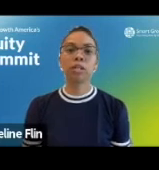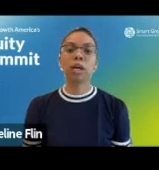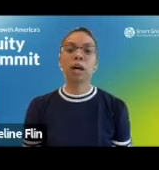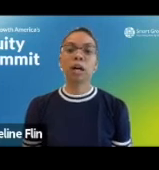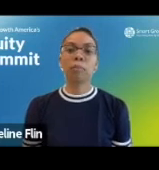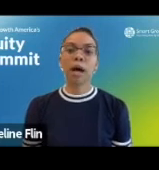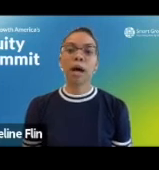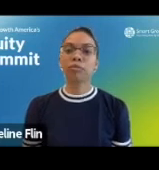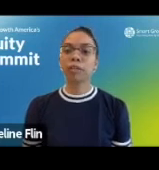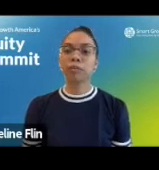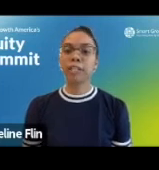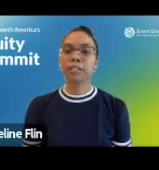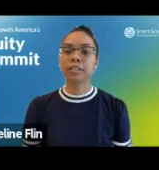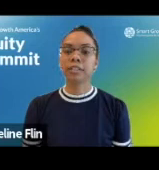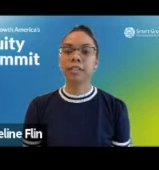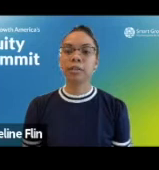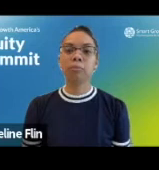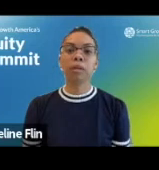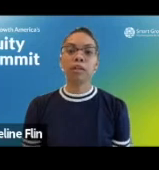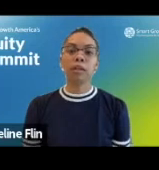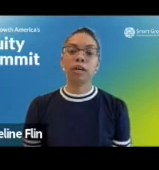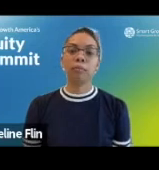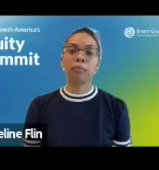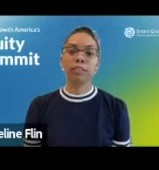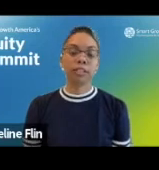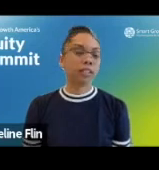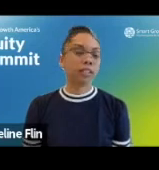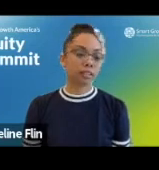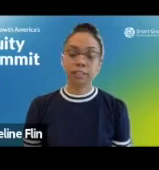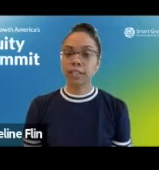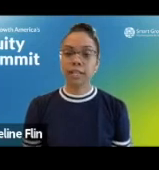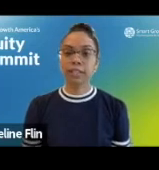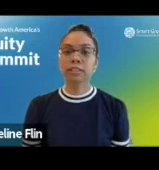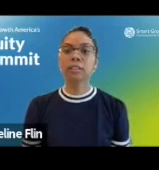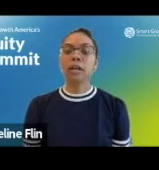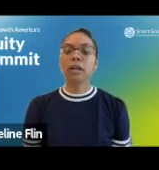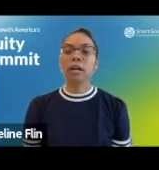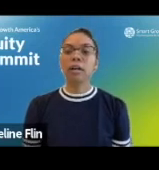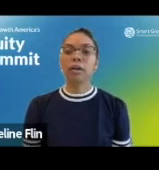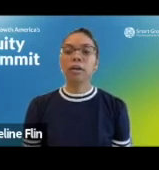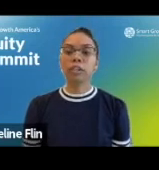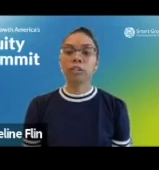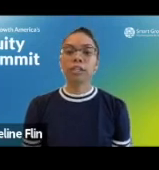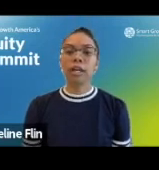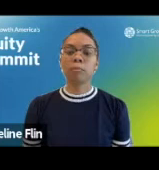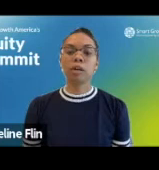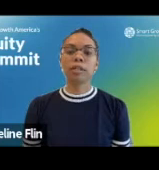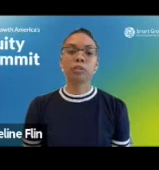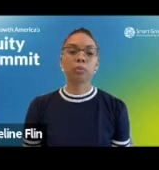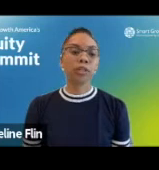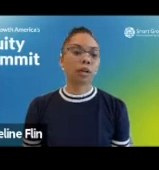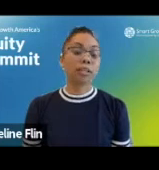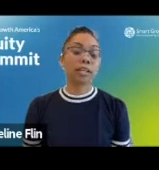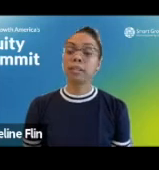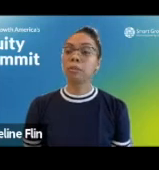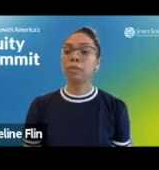community. Our fundraising team, CCS, originally came on because